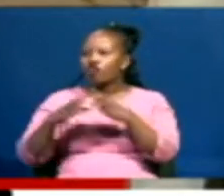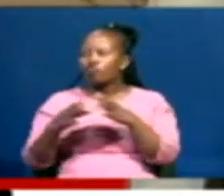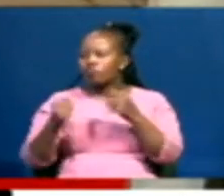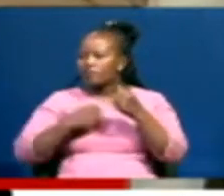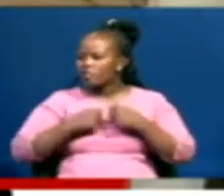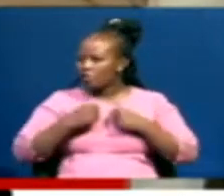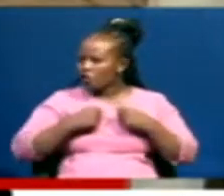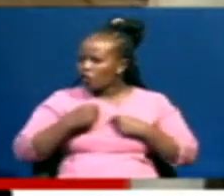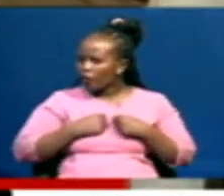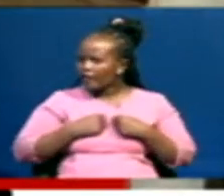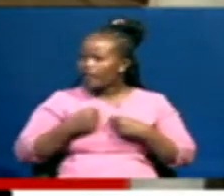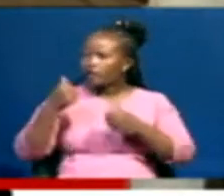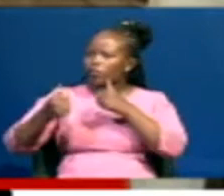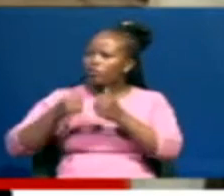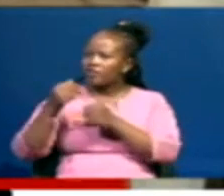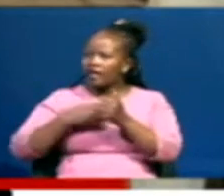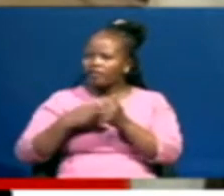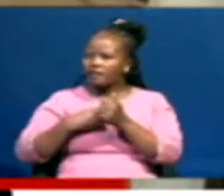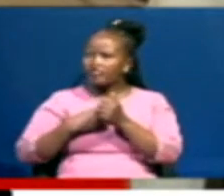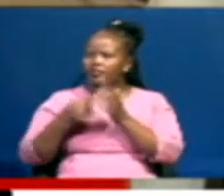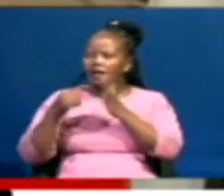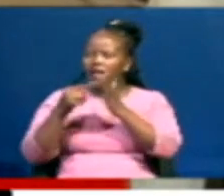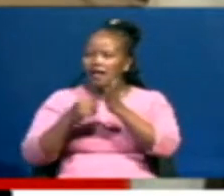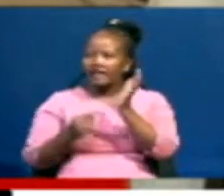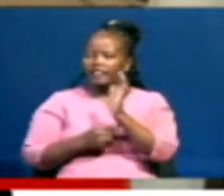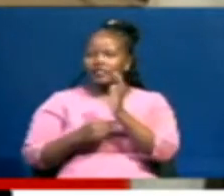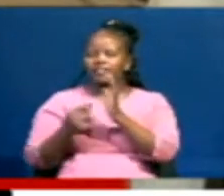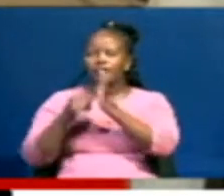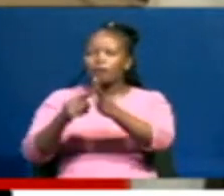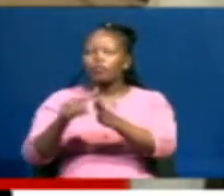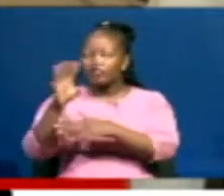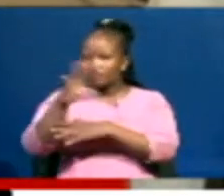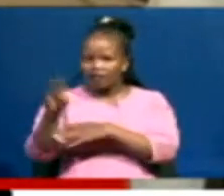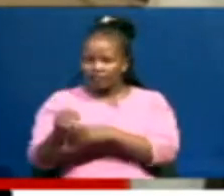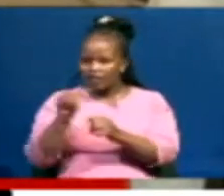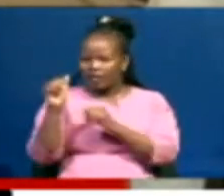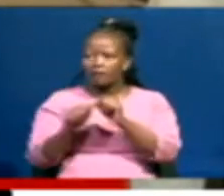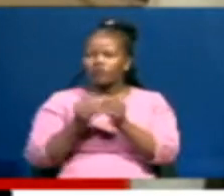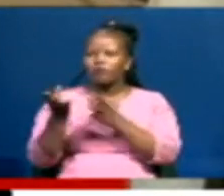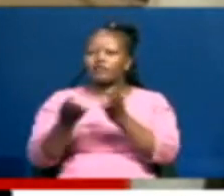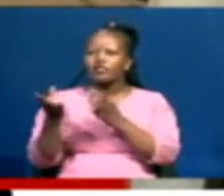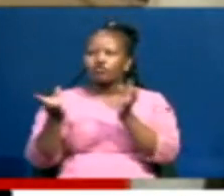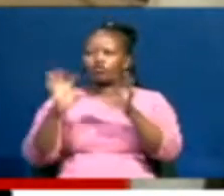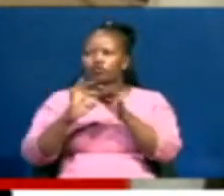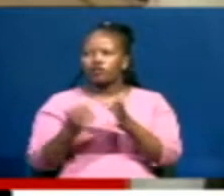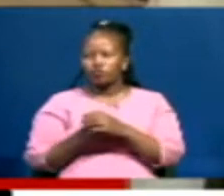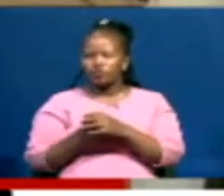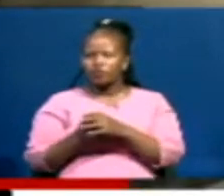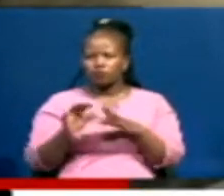highlighted as a model in Africa when it comes to, you know, business consolidation. How can we